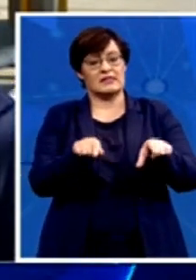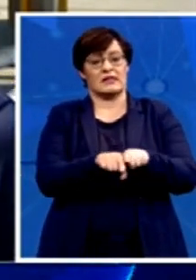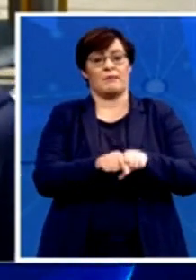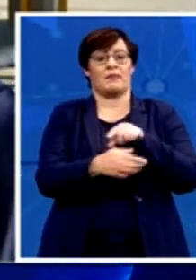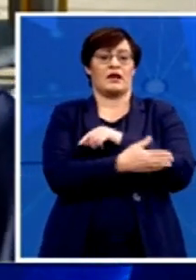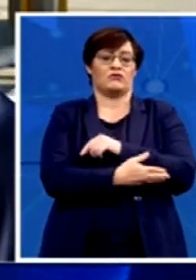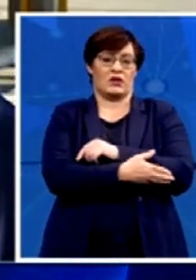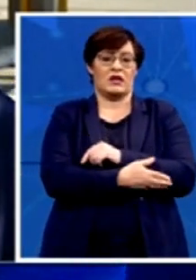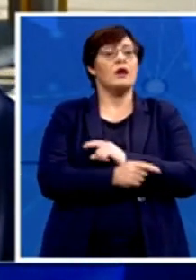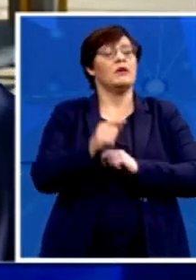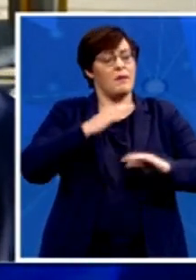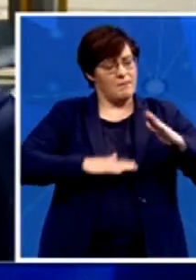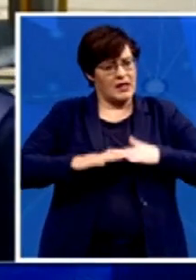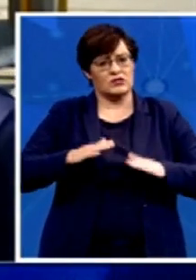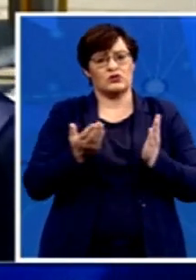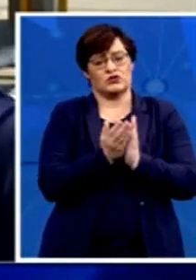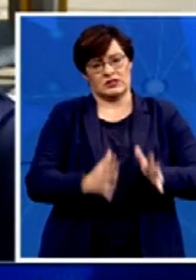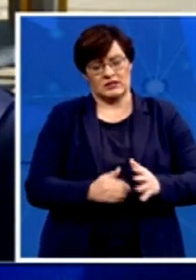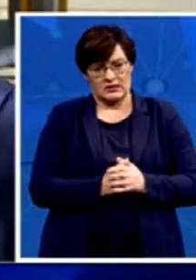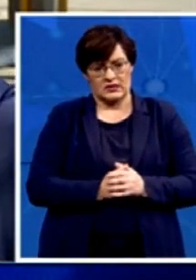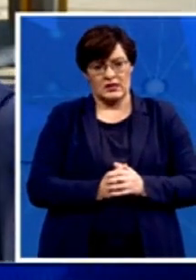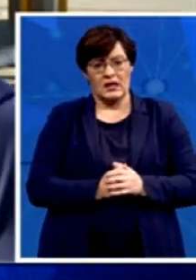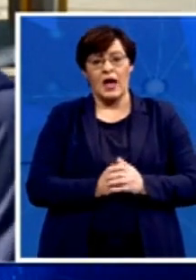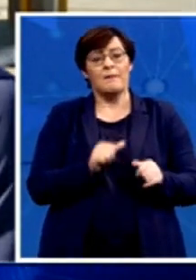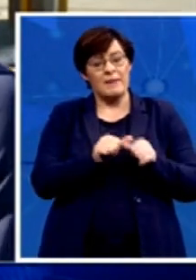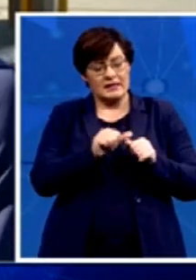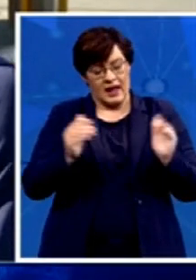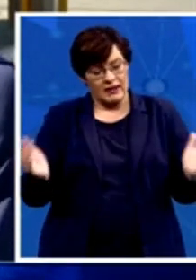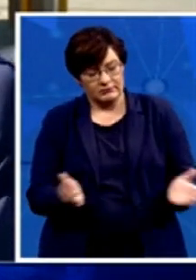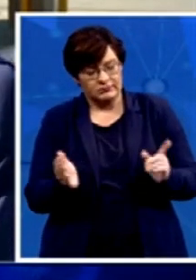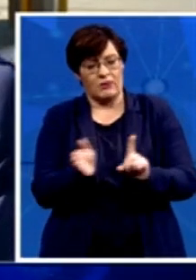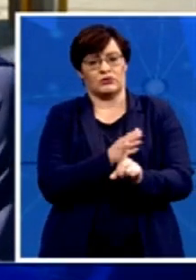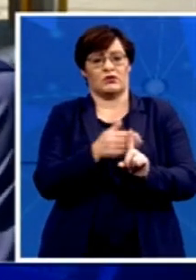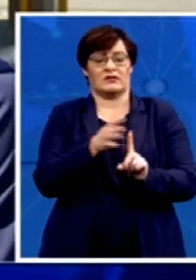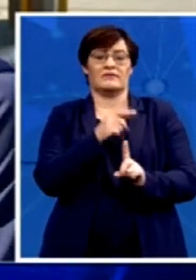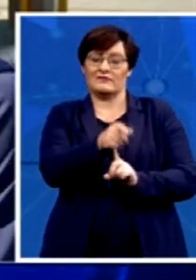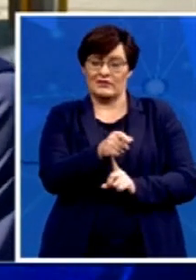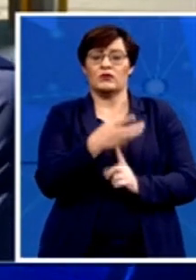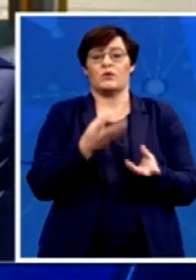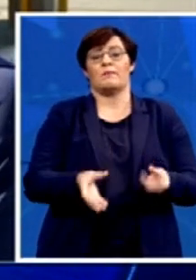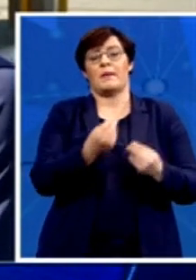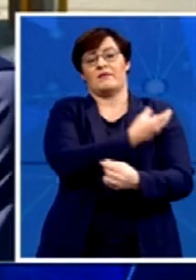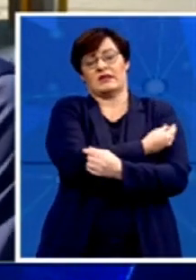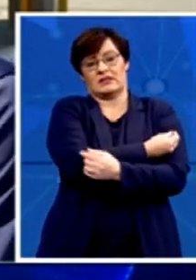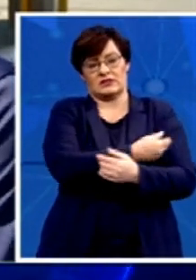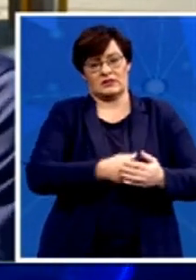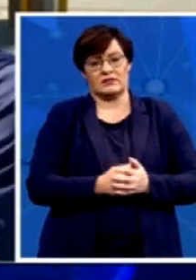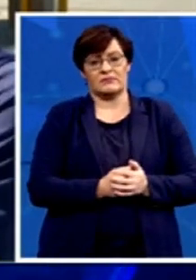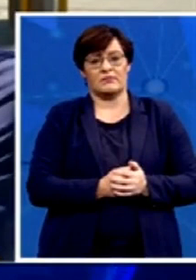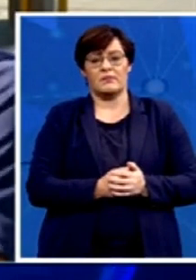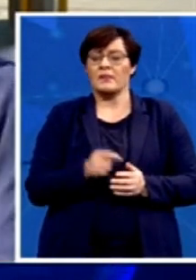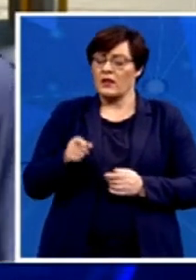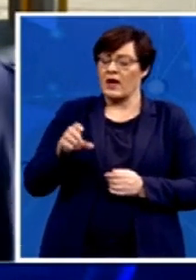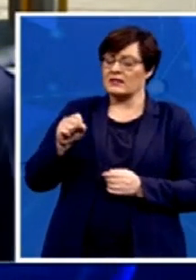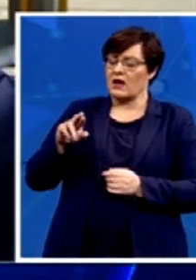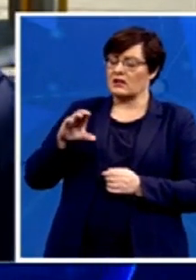employ encouraging and persuasive measures to get students to vaccinate. You've said that as the SRC, you yourselves have also not